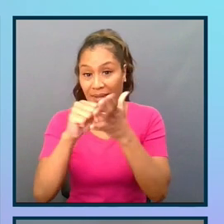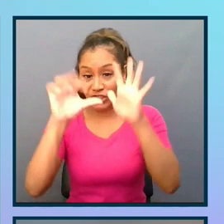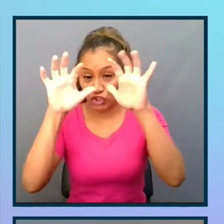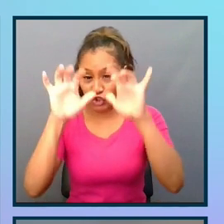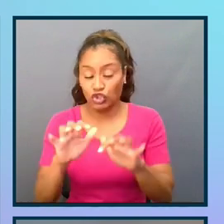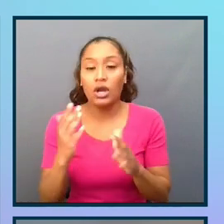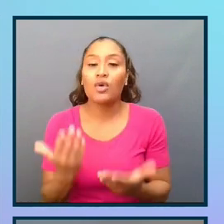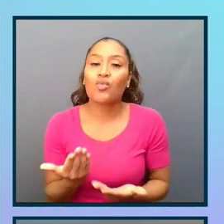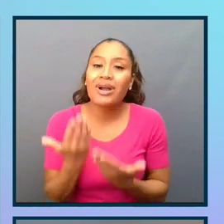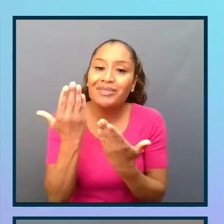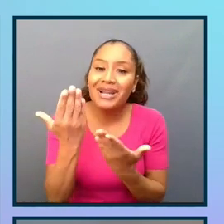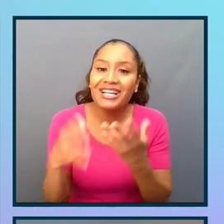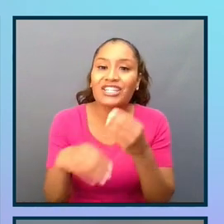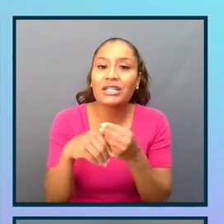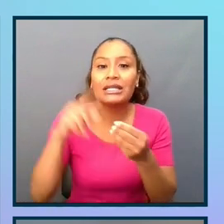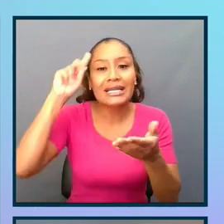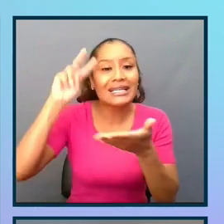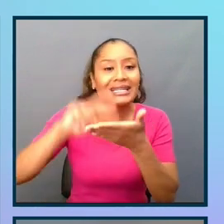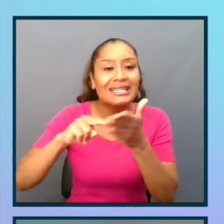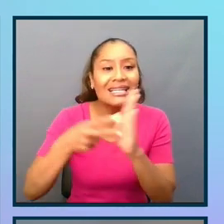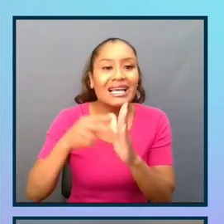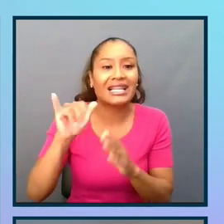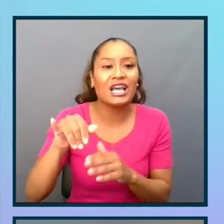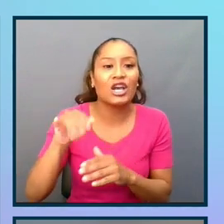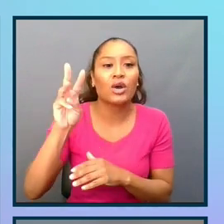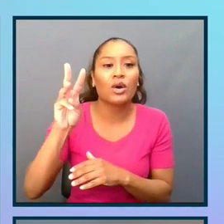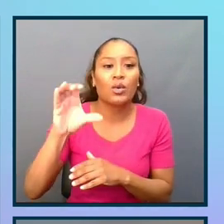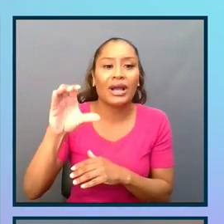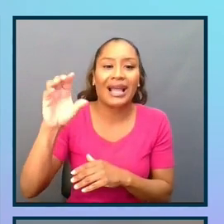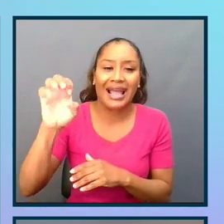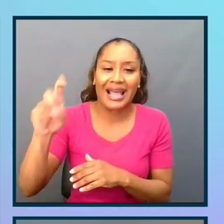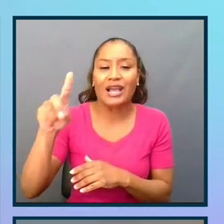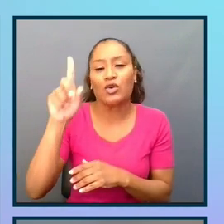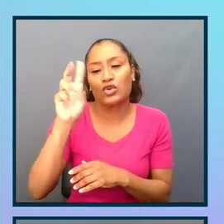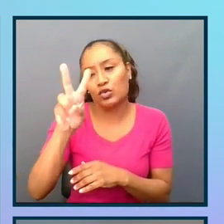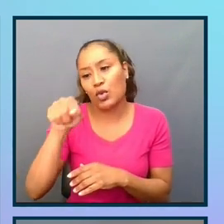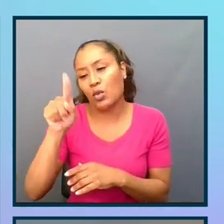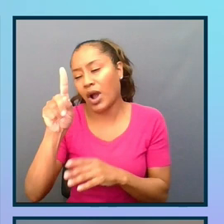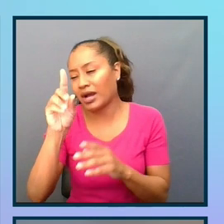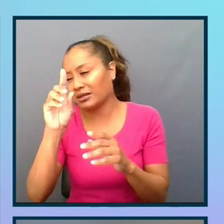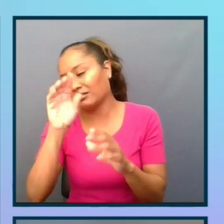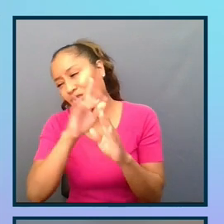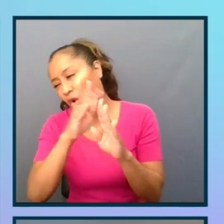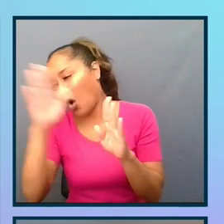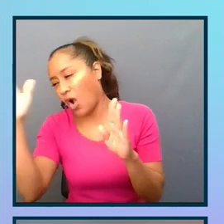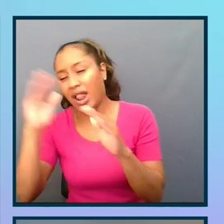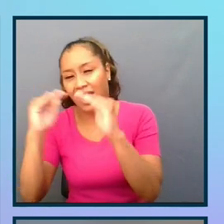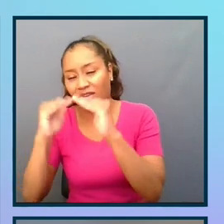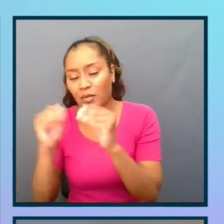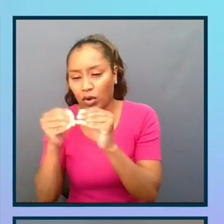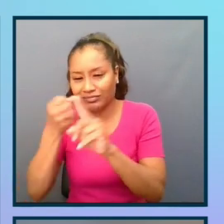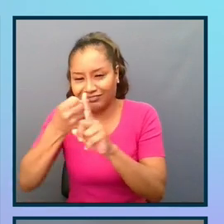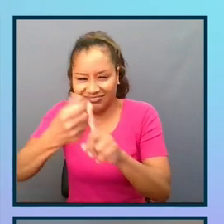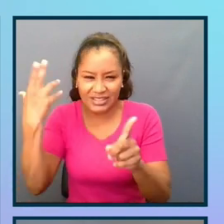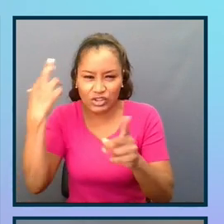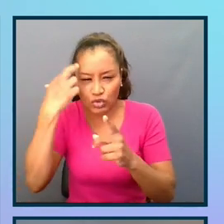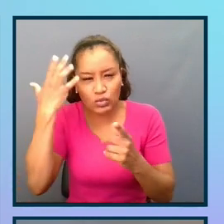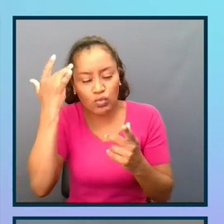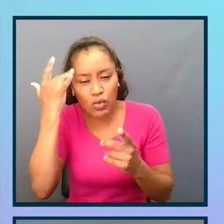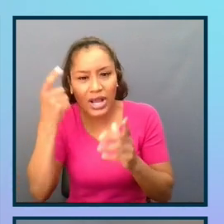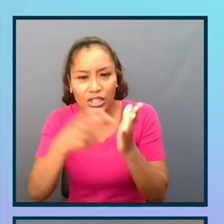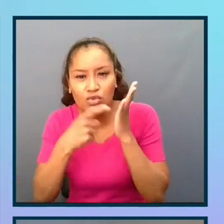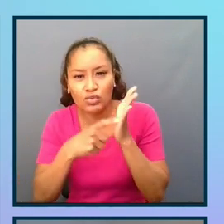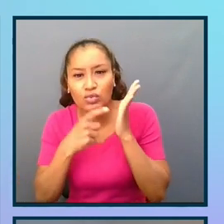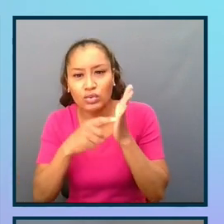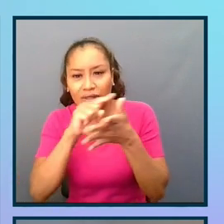from the intent of WCAG 2.1 criteria at all 3 levels to further explain the reasoning behind the criterion that